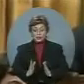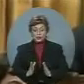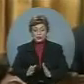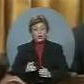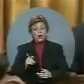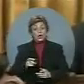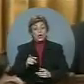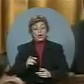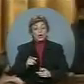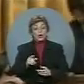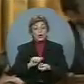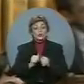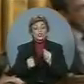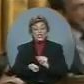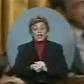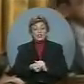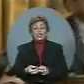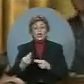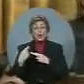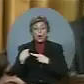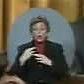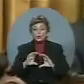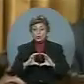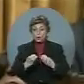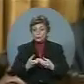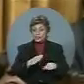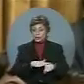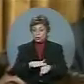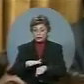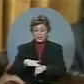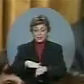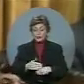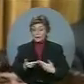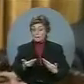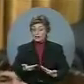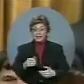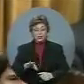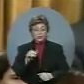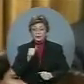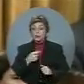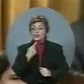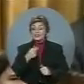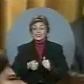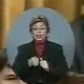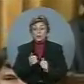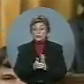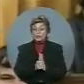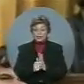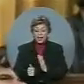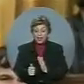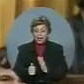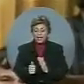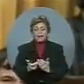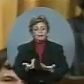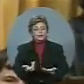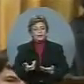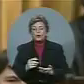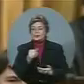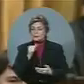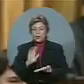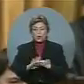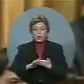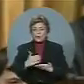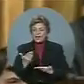not select the most highly qualified. There's really no merit selection going on, and that is a dreadful change," unquote.